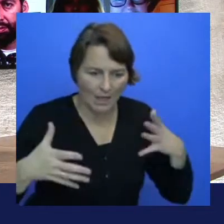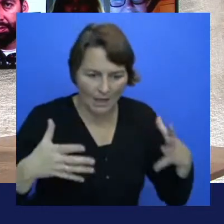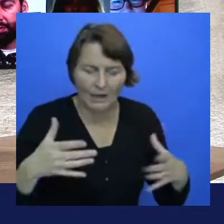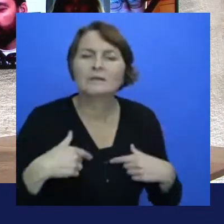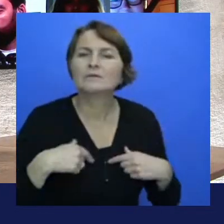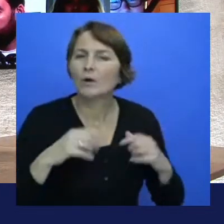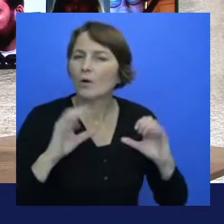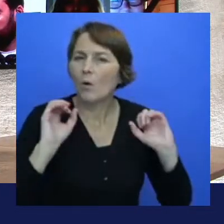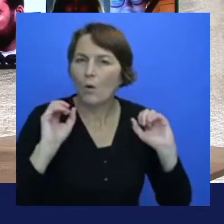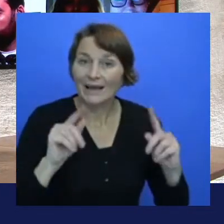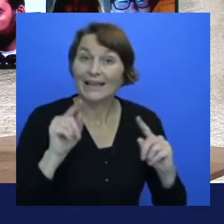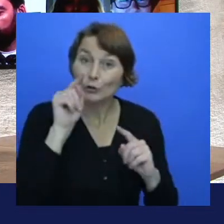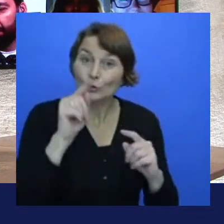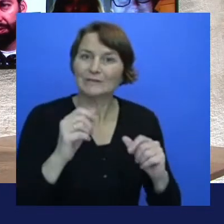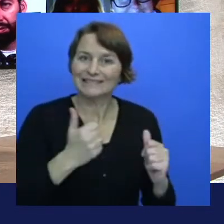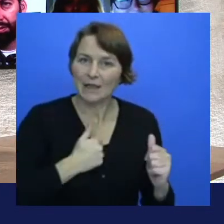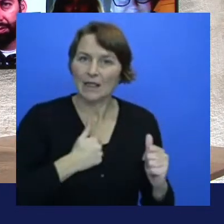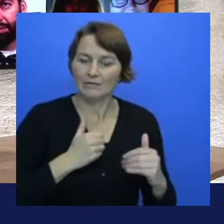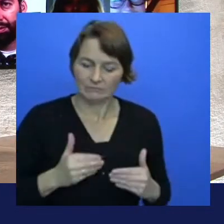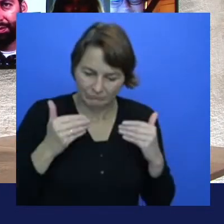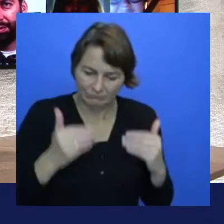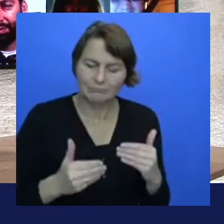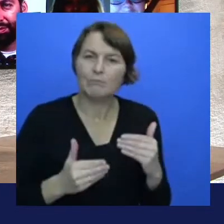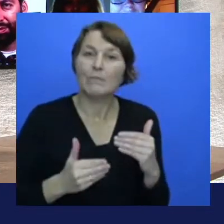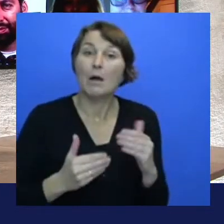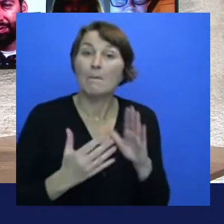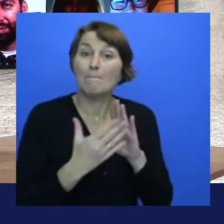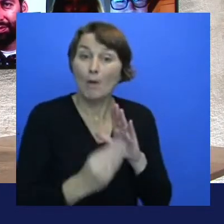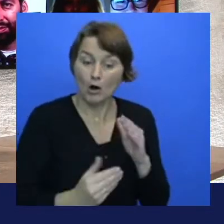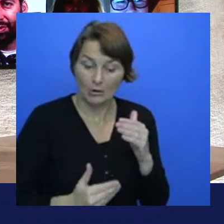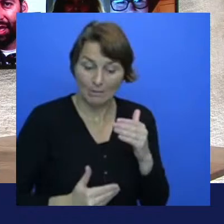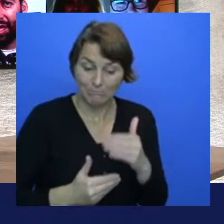and do your regression basics later on.